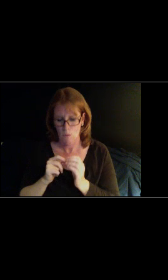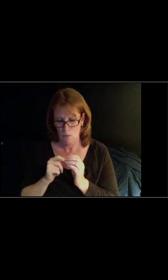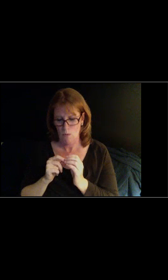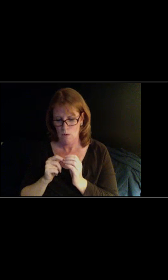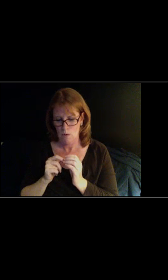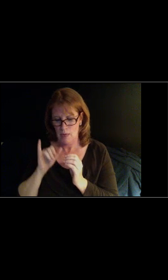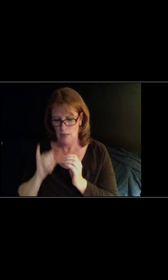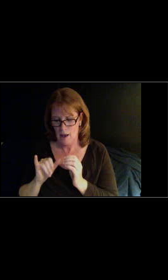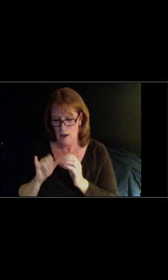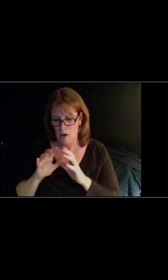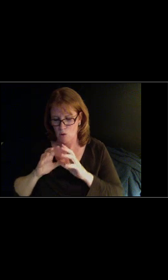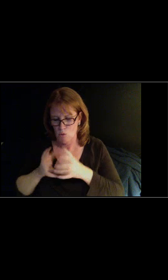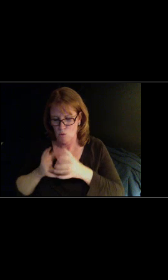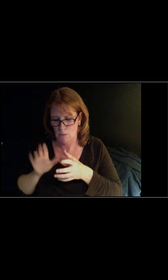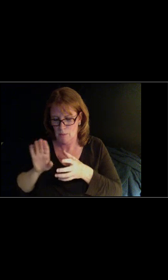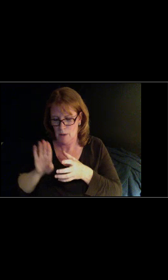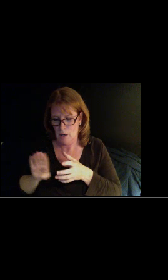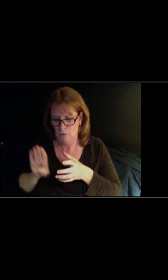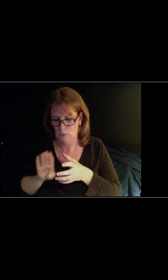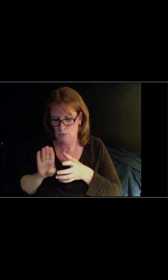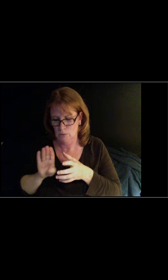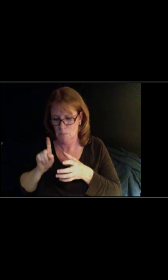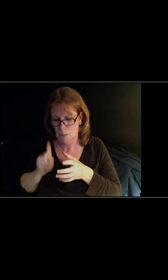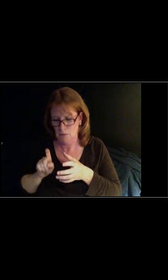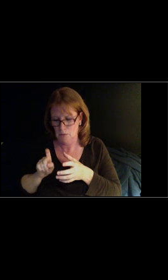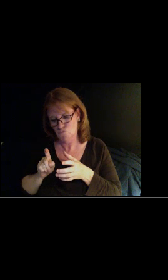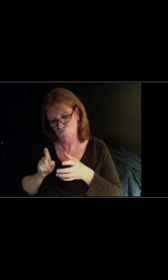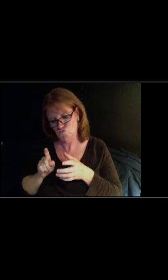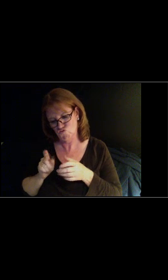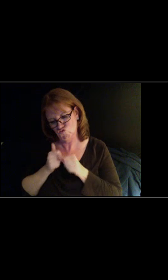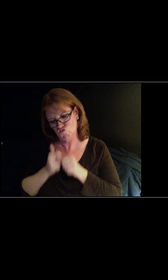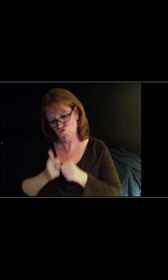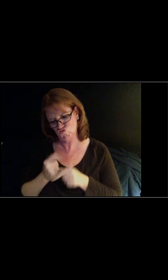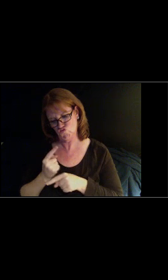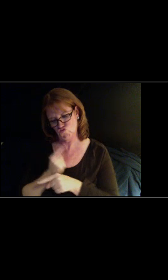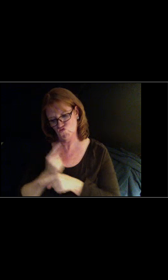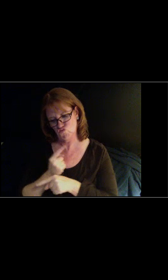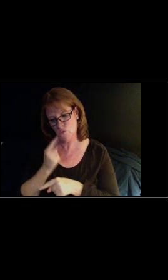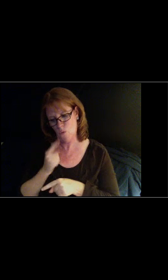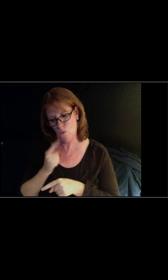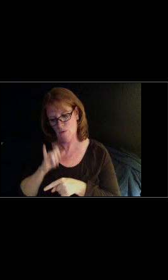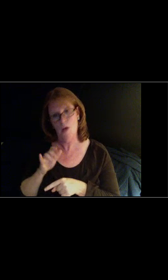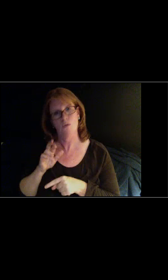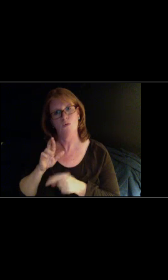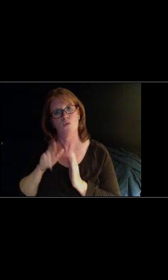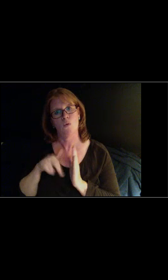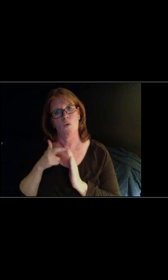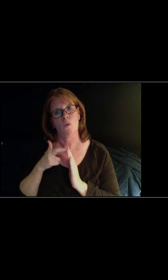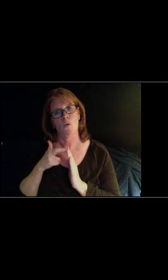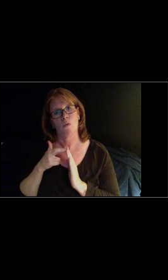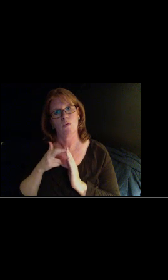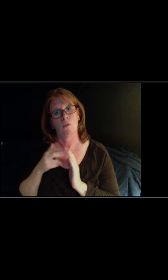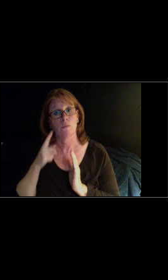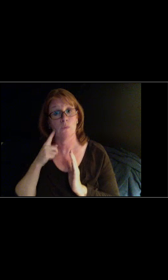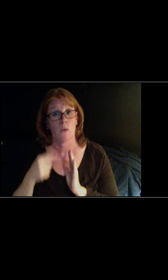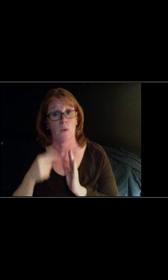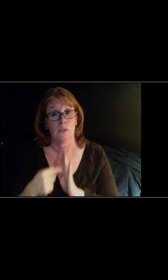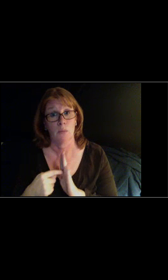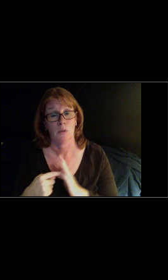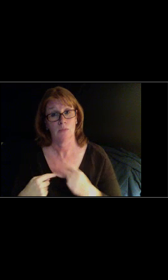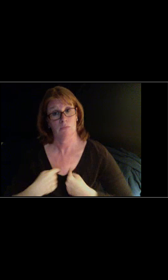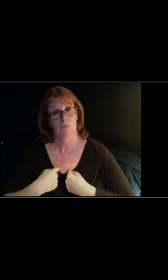In the field of sociology, the concept of role is a set of normative behaviors that are